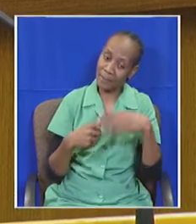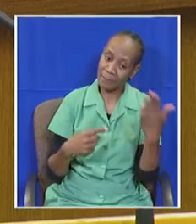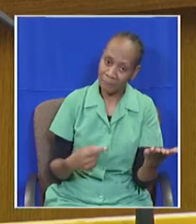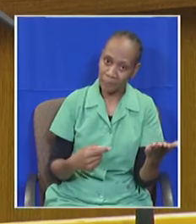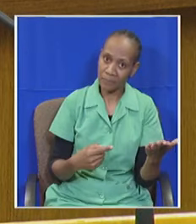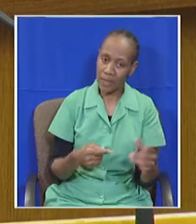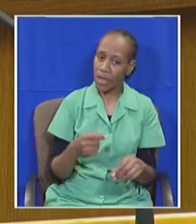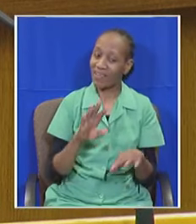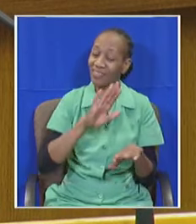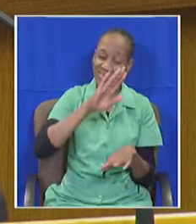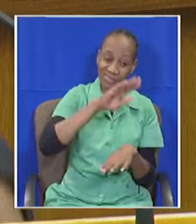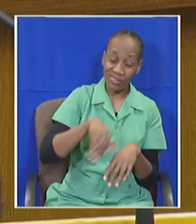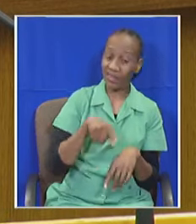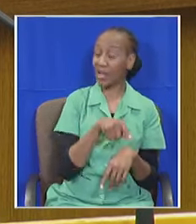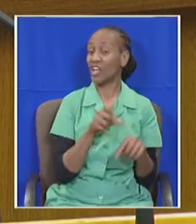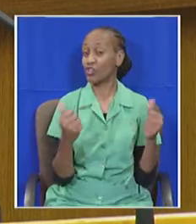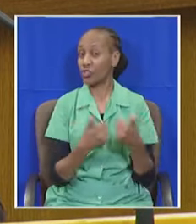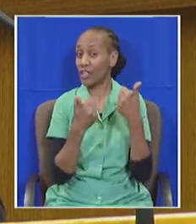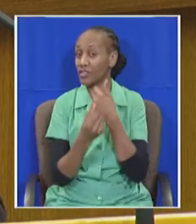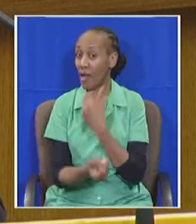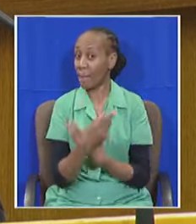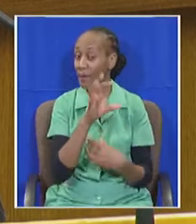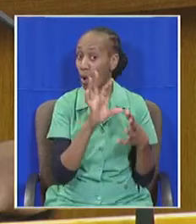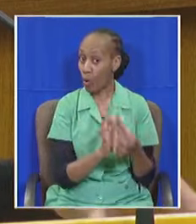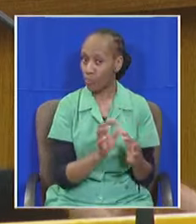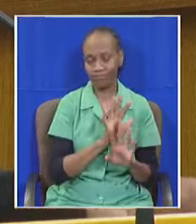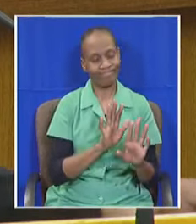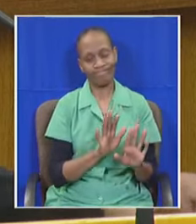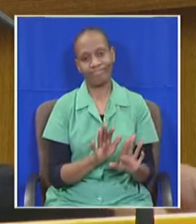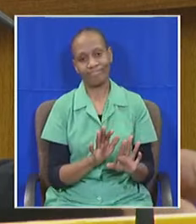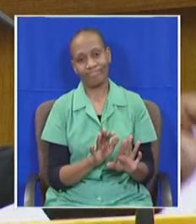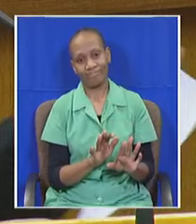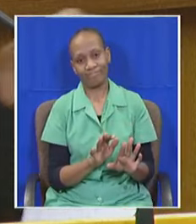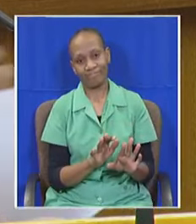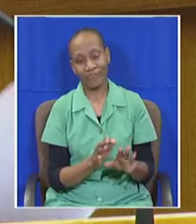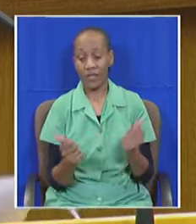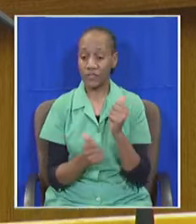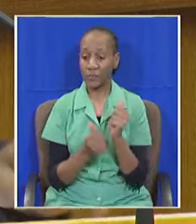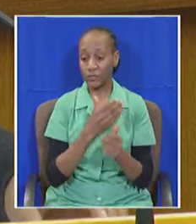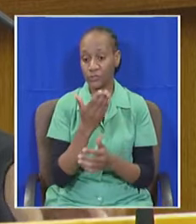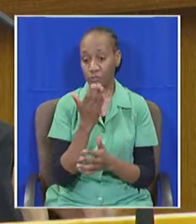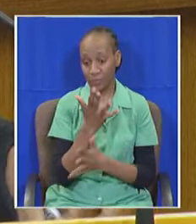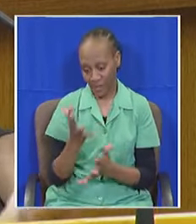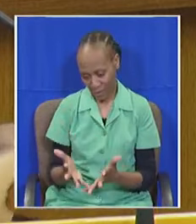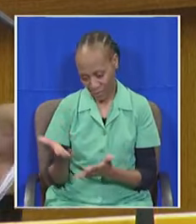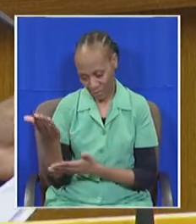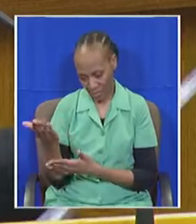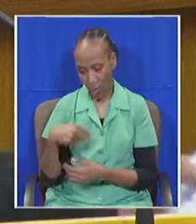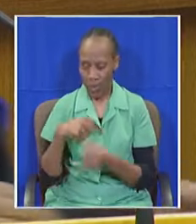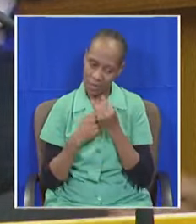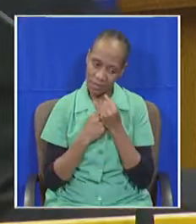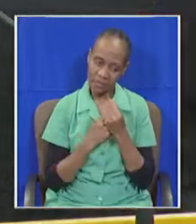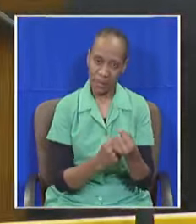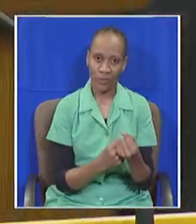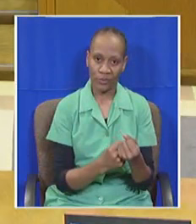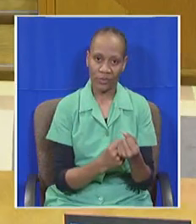not neglect to address the challenges of the present. Deputy Speaker, we support this